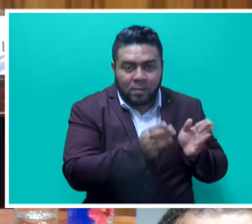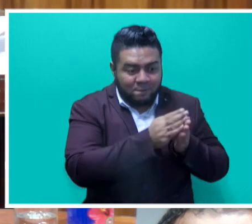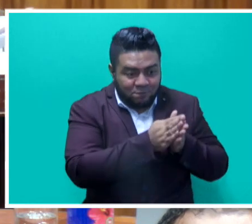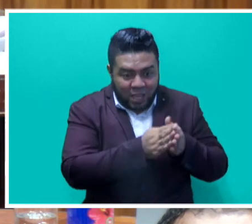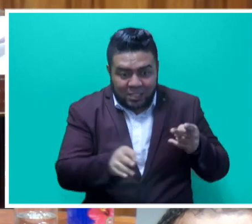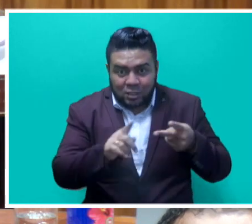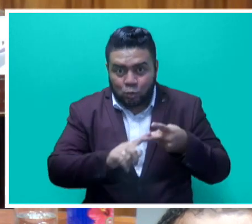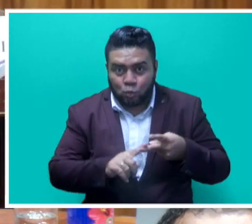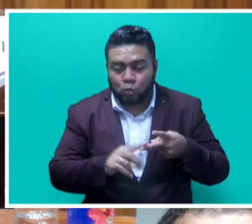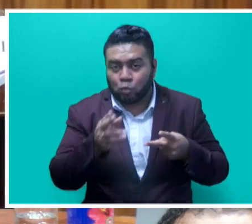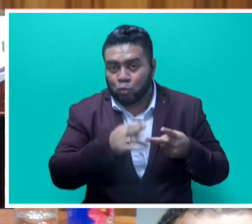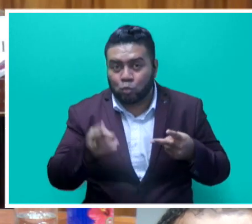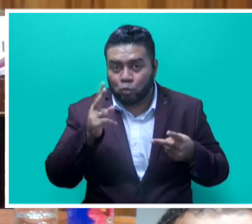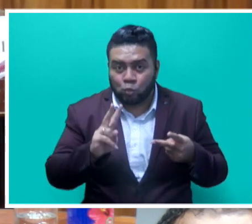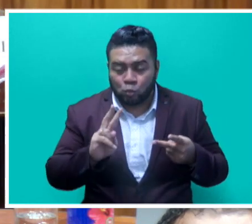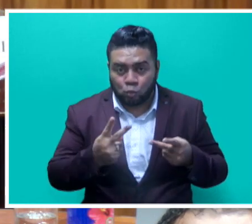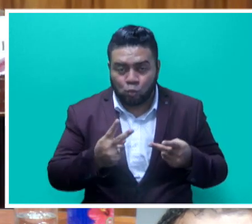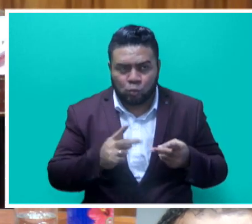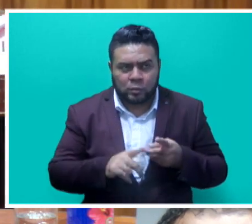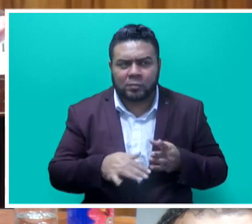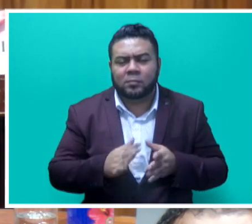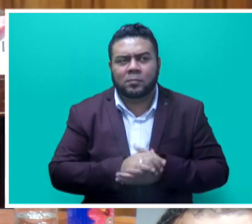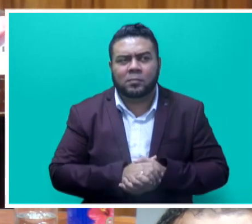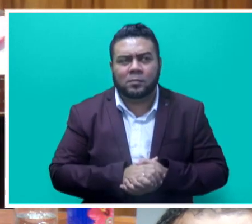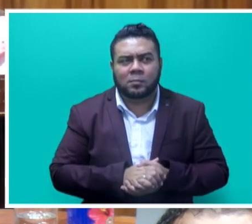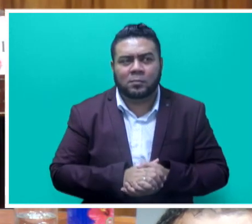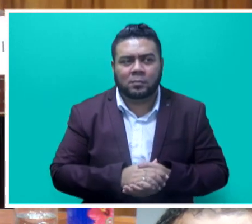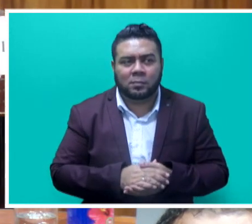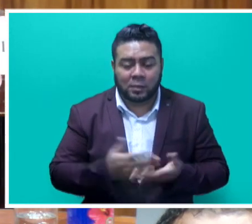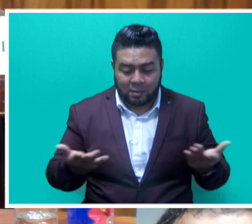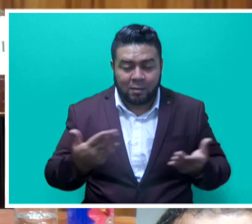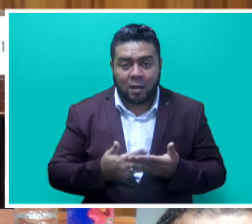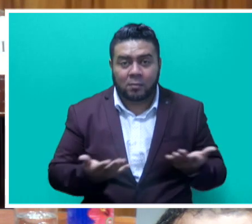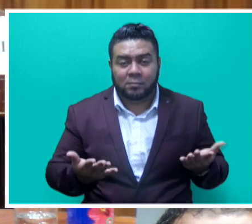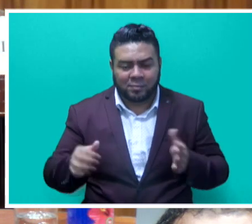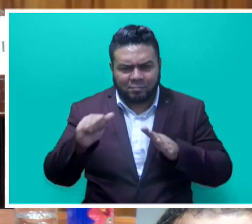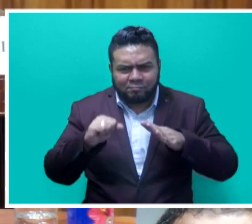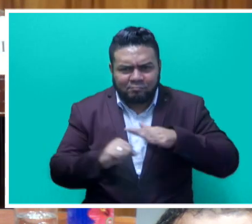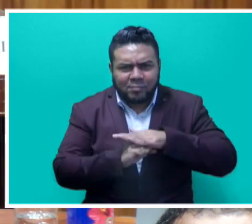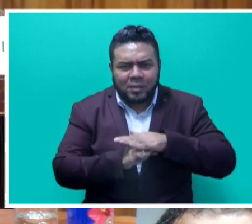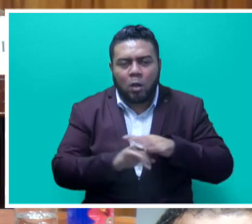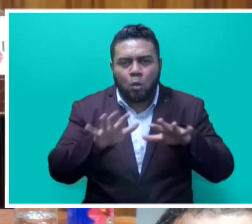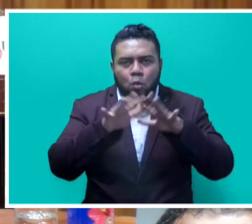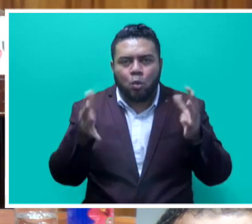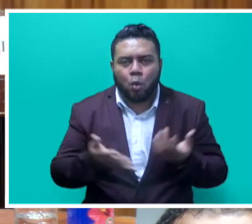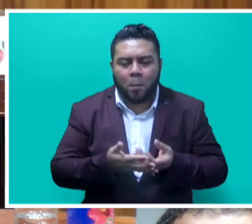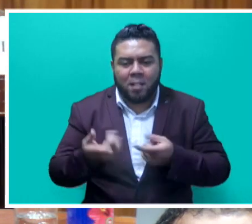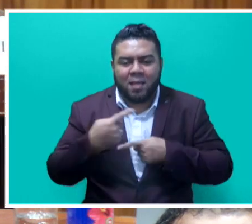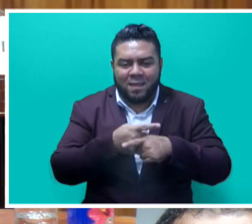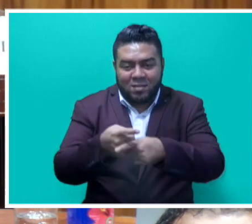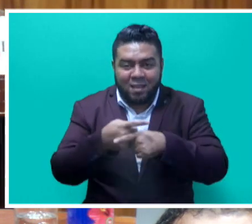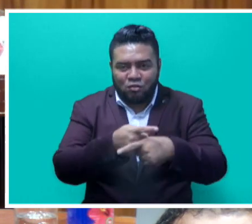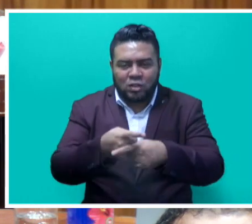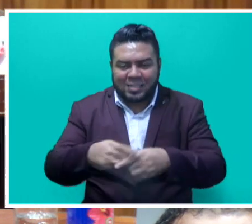Constructions, Mr. Speaker, of 8 huts and pillars that presently, at the moment, shelter our global navigation satellite